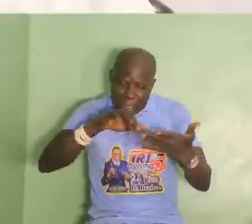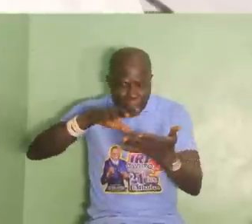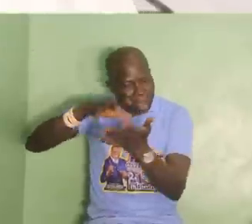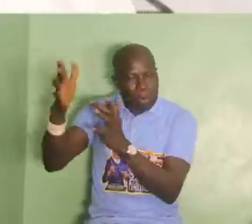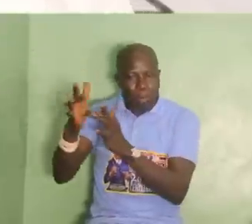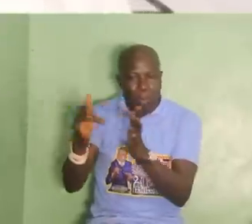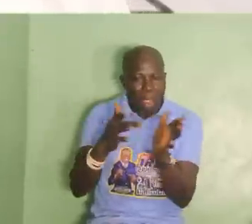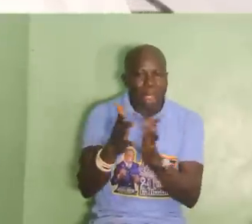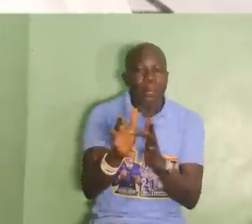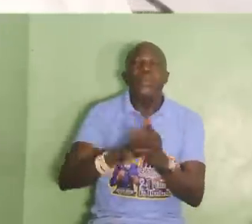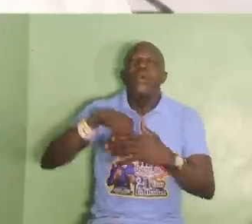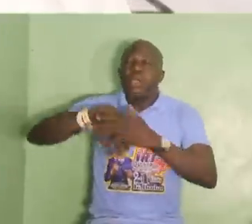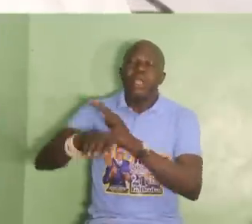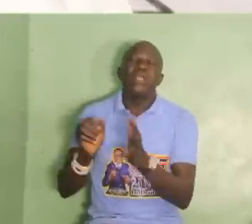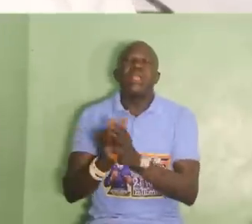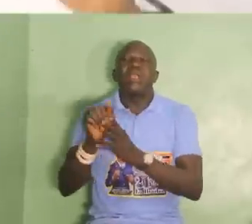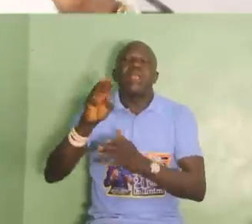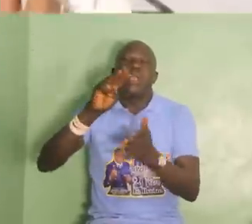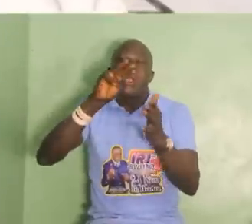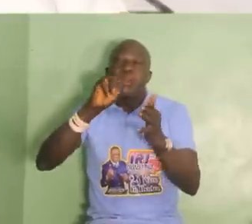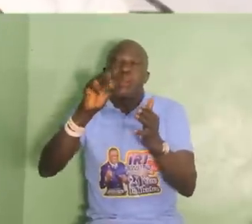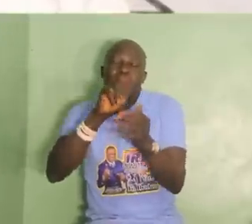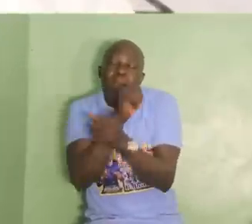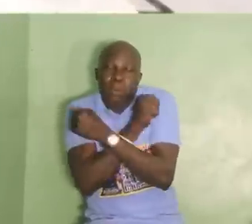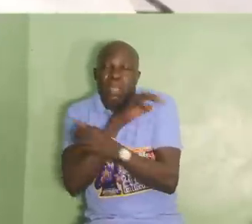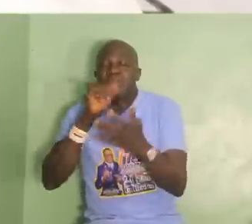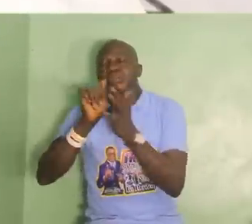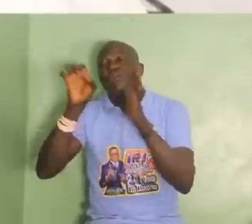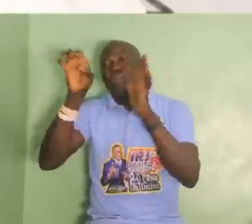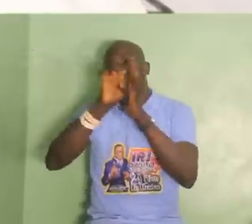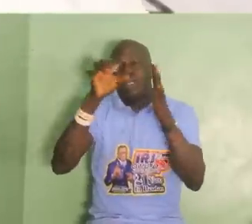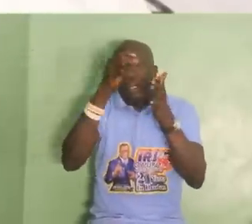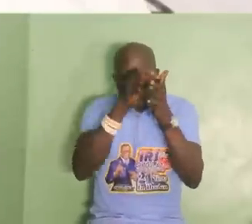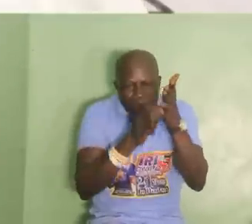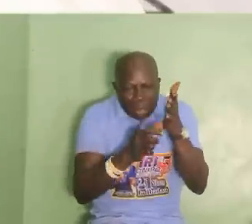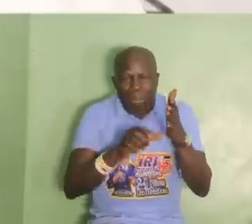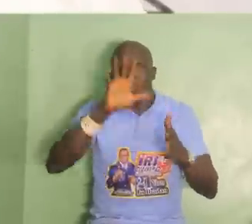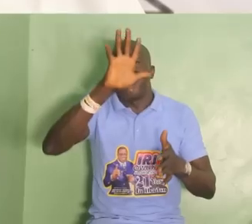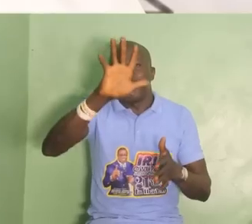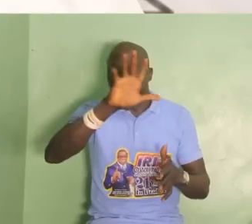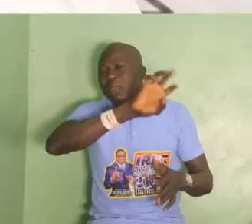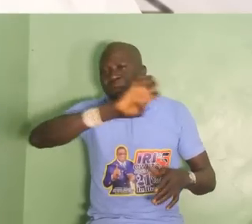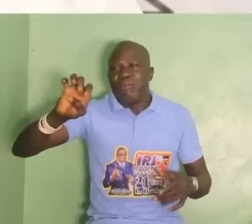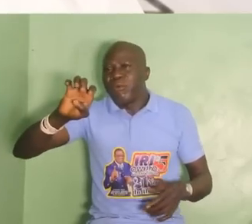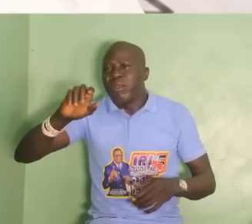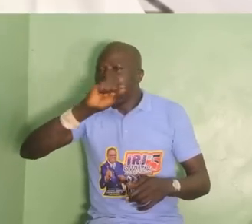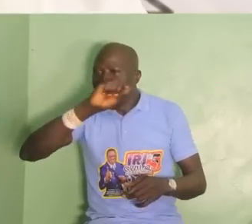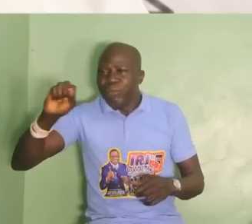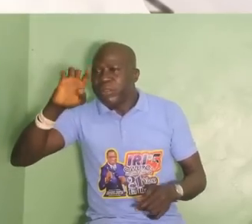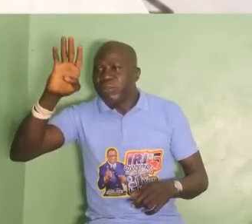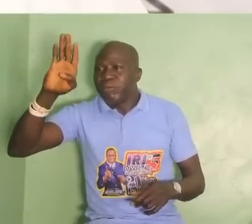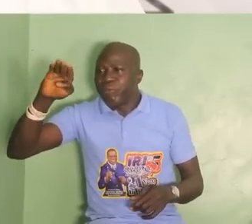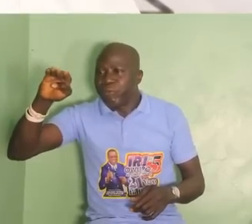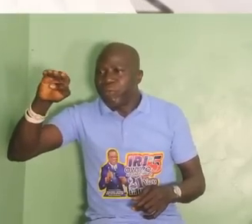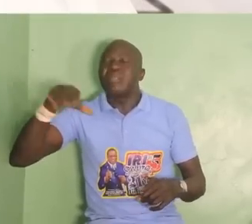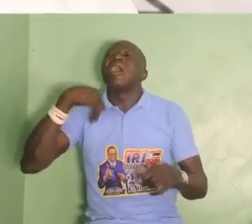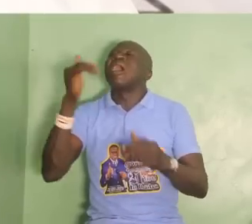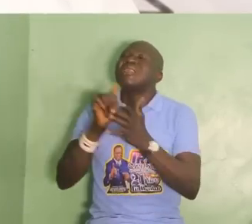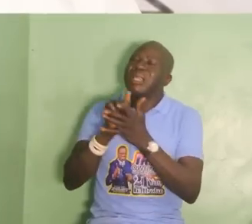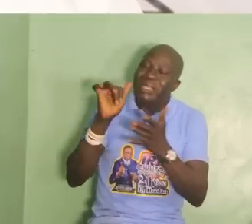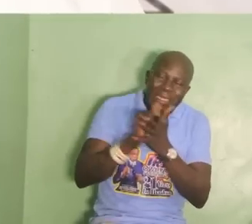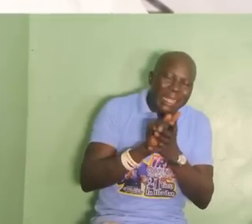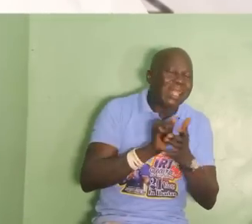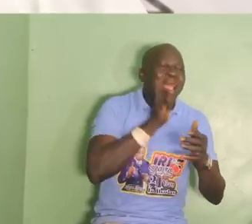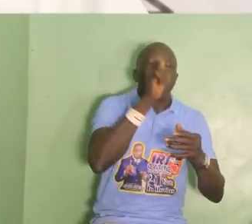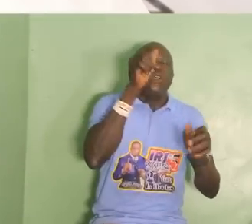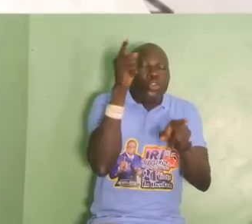tia, ki, ma, ki, ka, so, you dream, let me just short it. The second one. Oh, yeah, He is a cop. No the chef, the one that